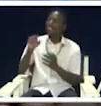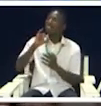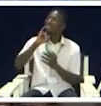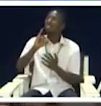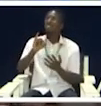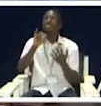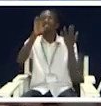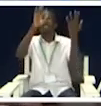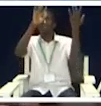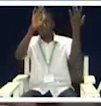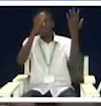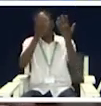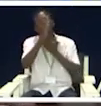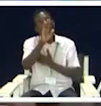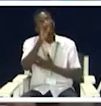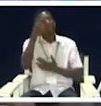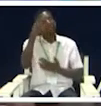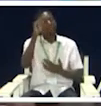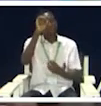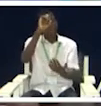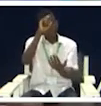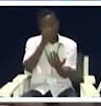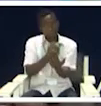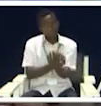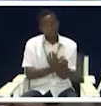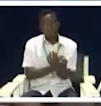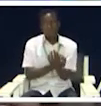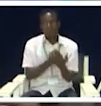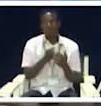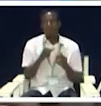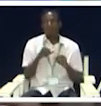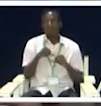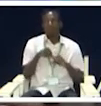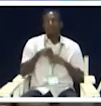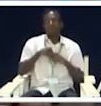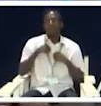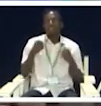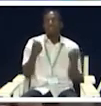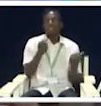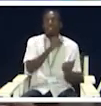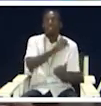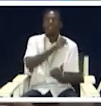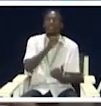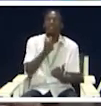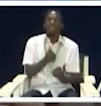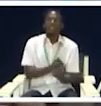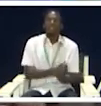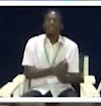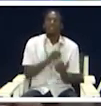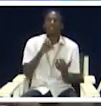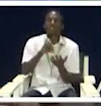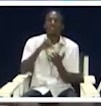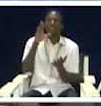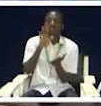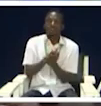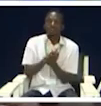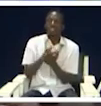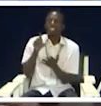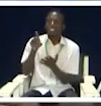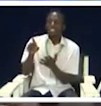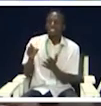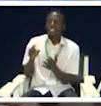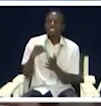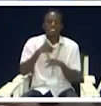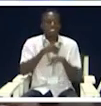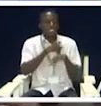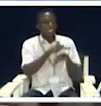in 2019, but was denied his employment authorization documents. She sent a prayer request to the office